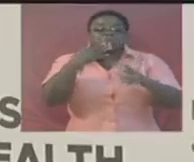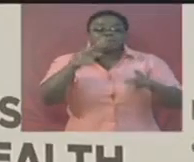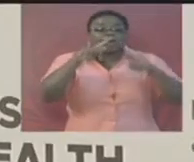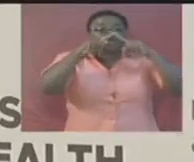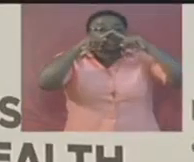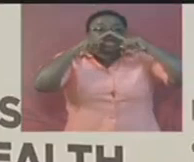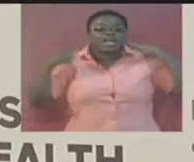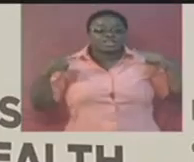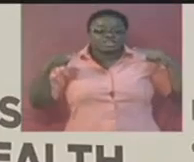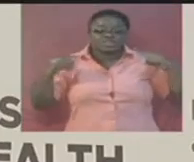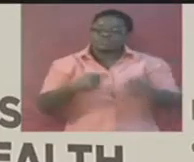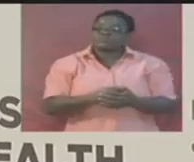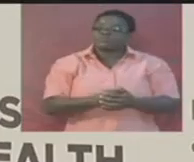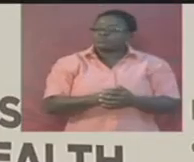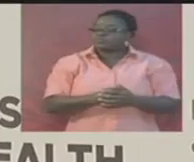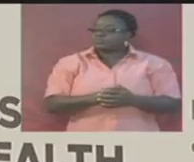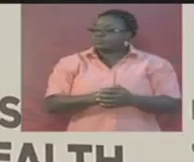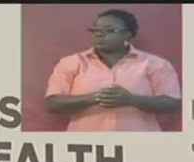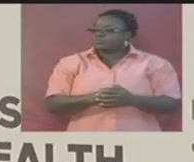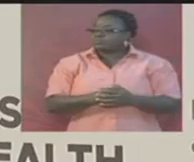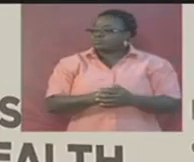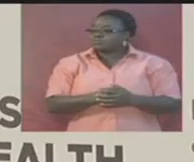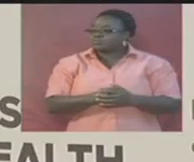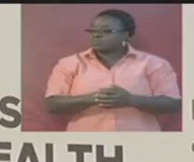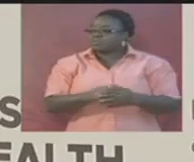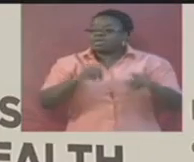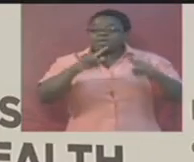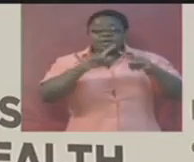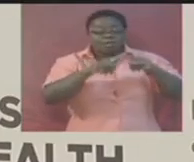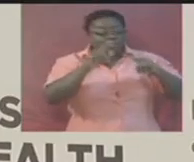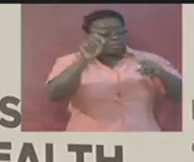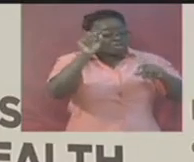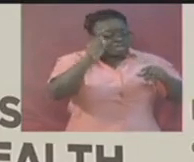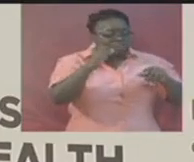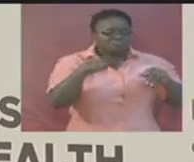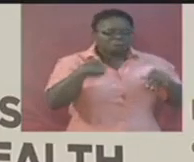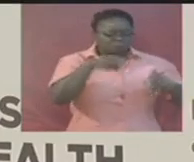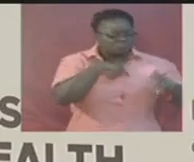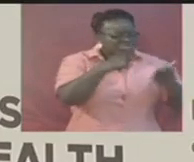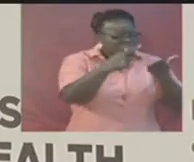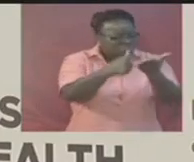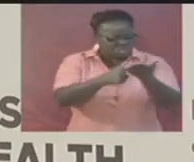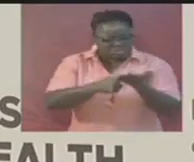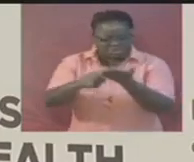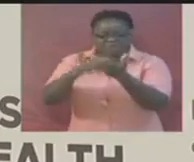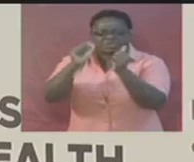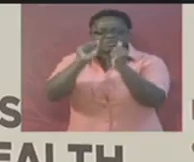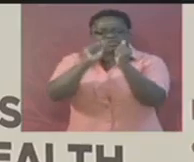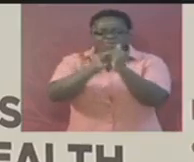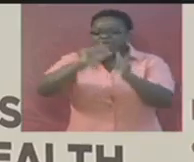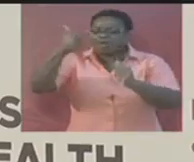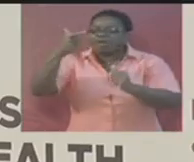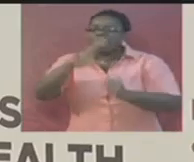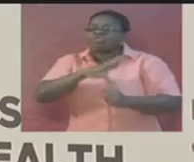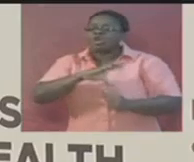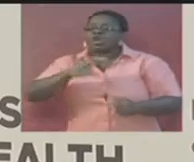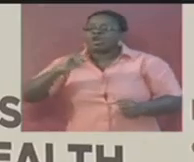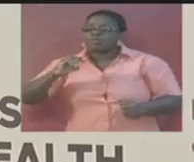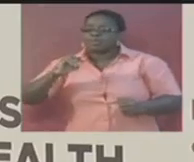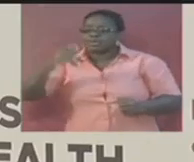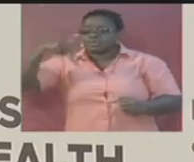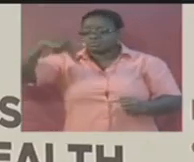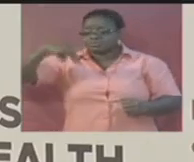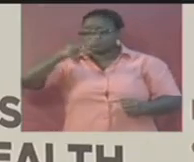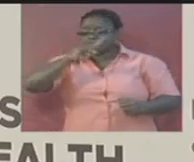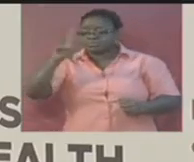but certainly the issue of allergies has been raised very much with the Pfizer and the Moderna. Like everything else, there